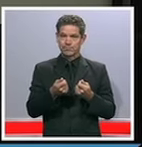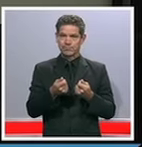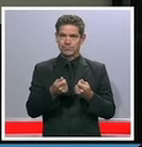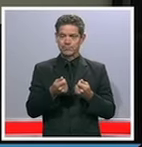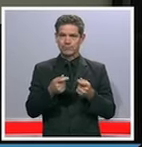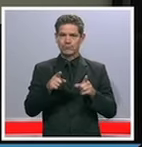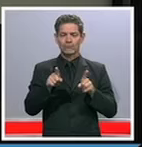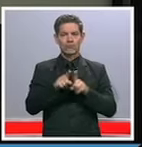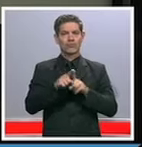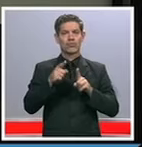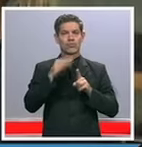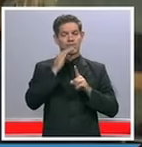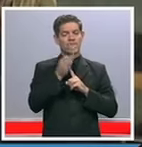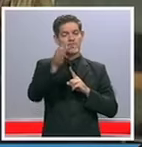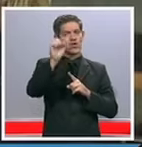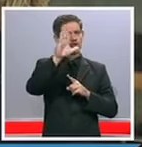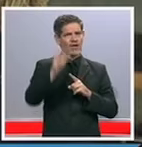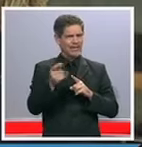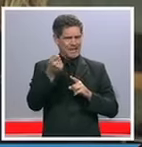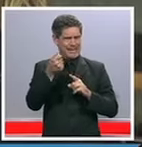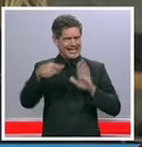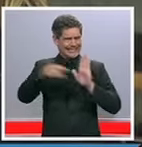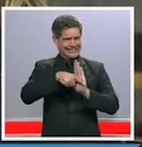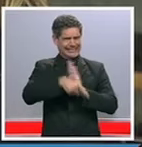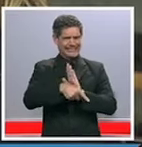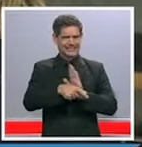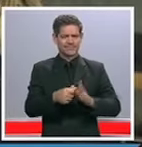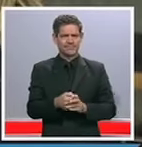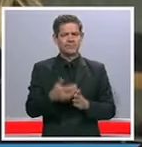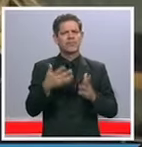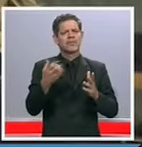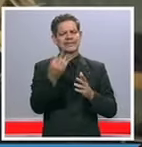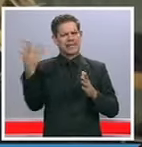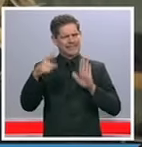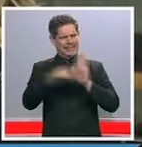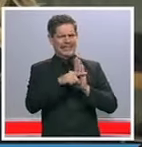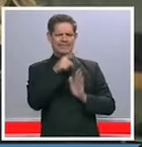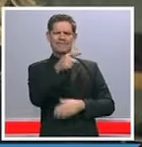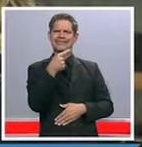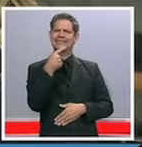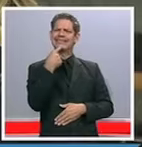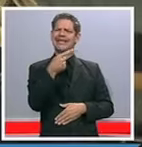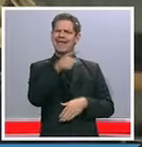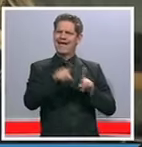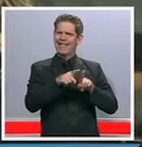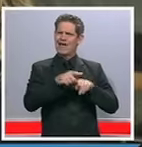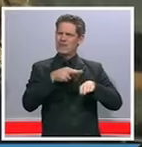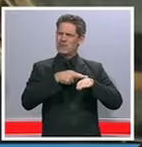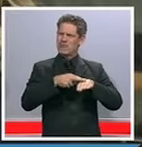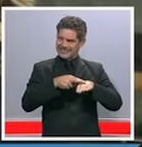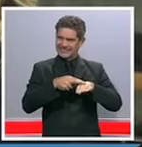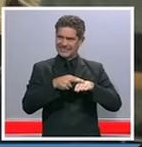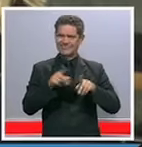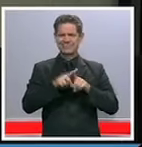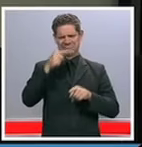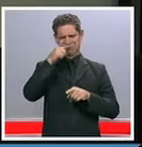indebt generations to come. How would you respond to your critics who say you're running a racist and